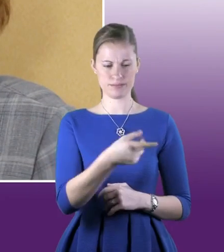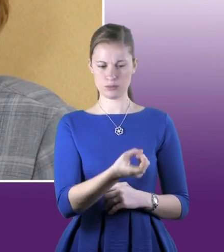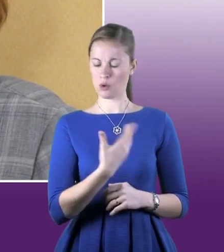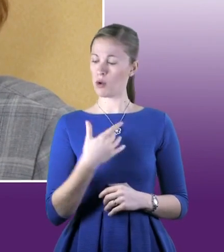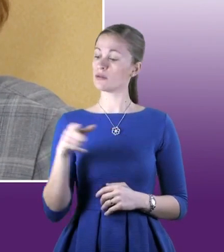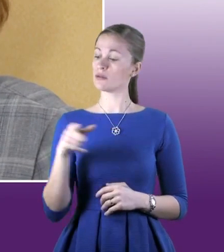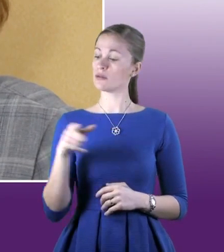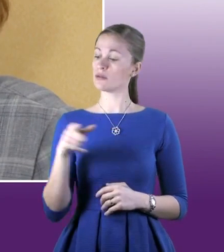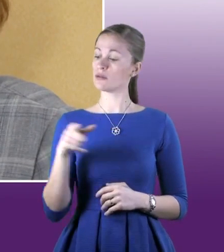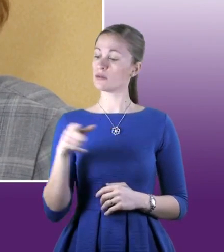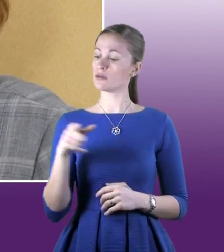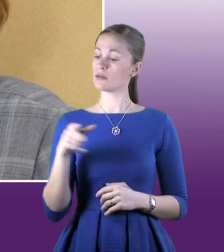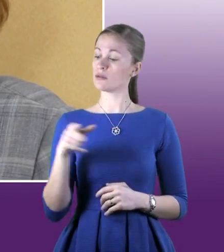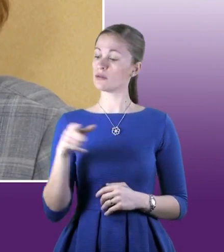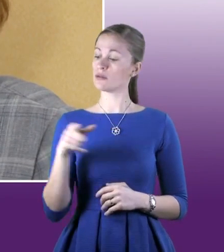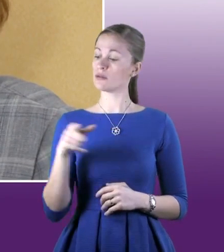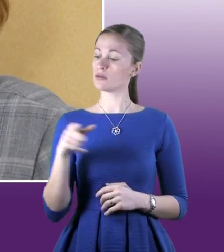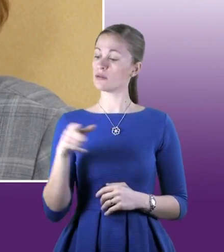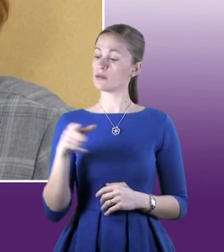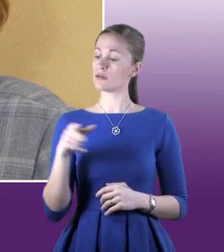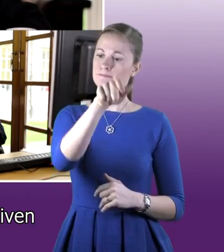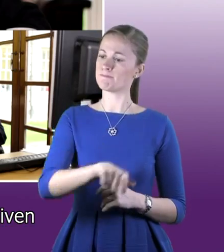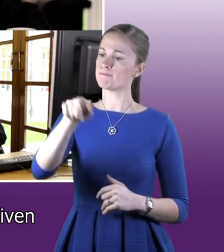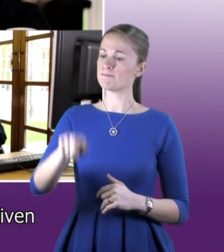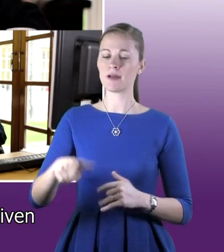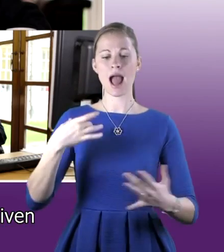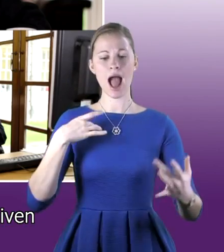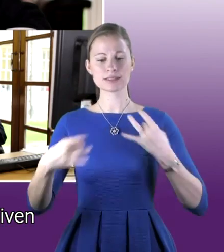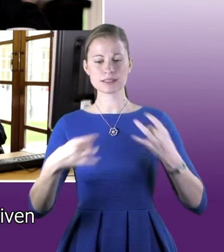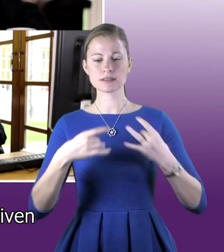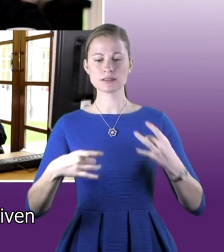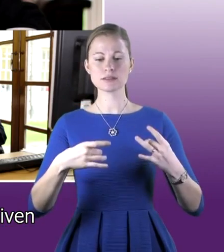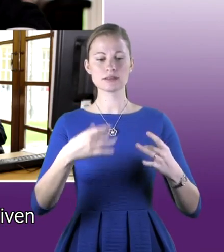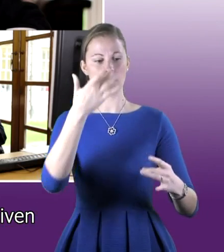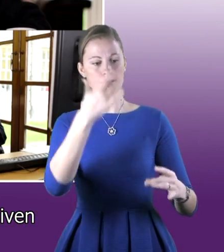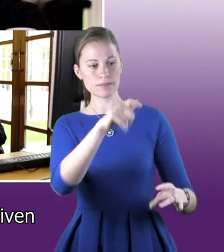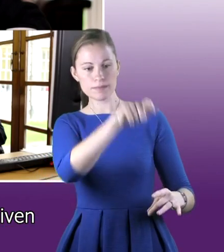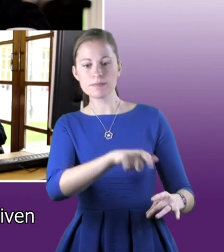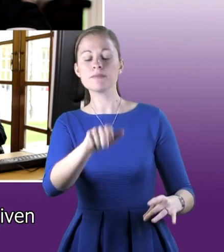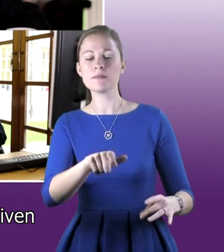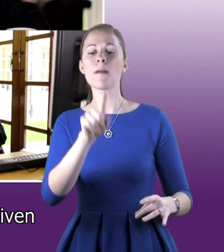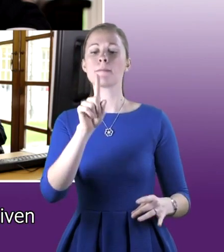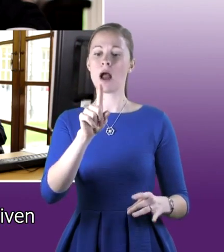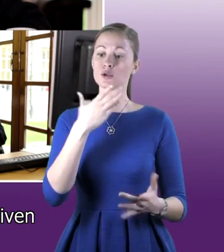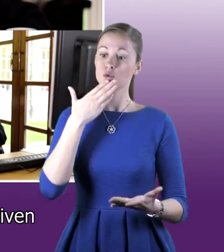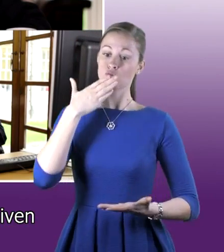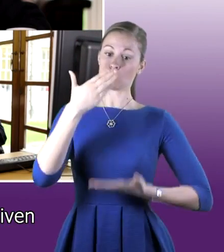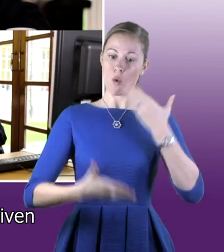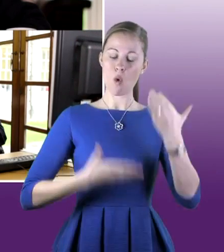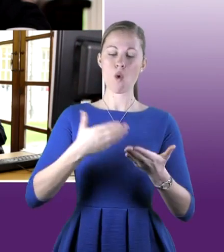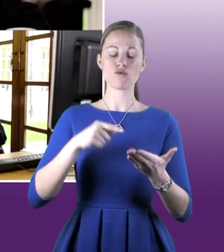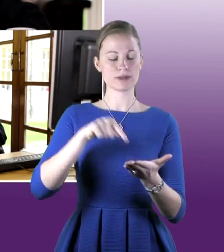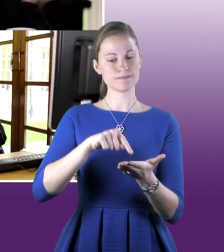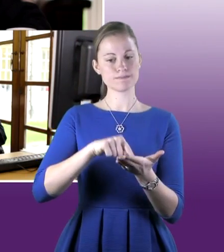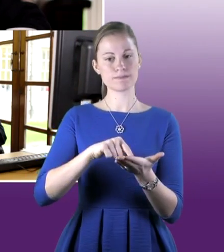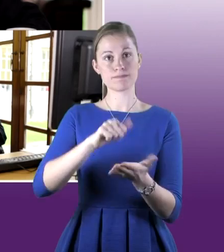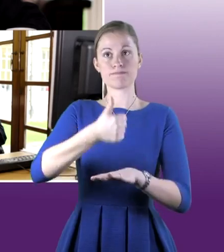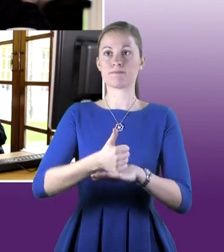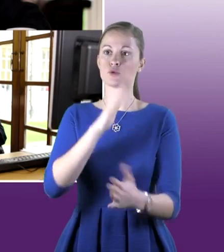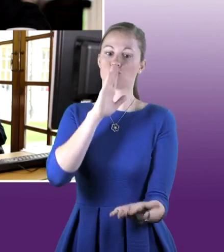was her boyfriend. Though actors and false identities have been used in the making of this film, the accounts given are based